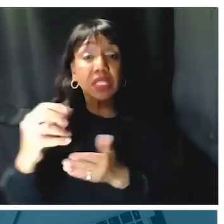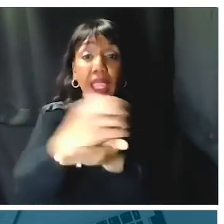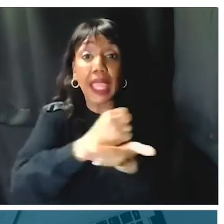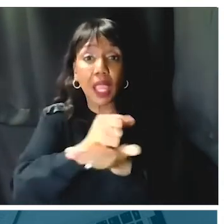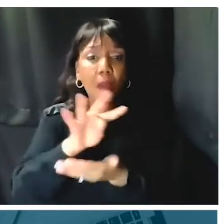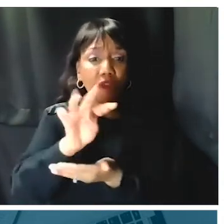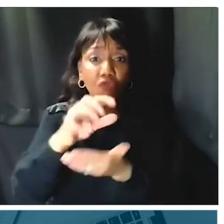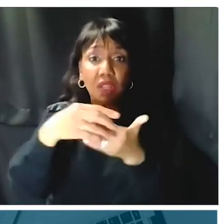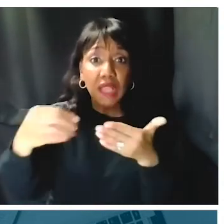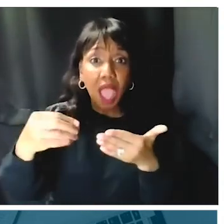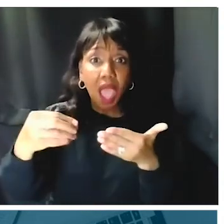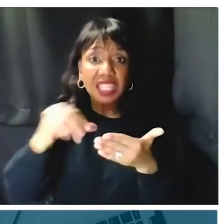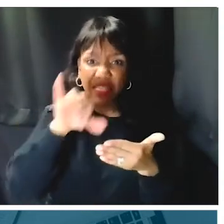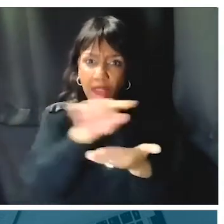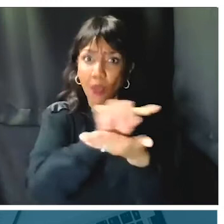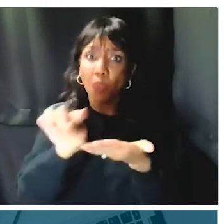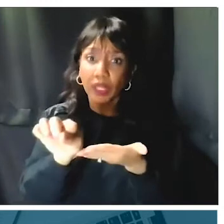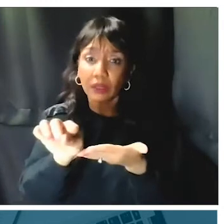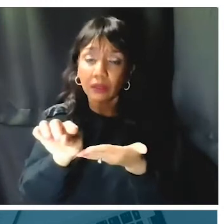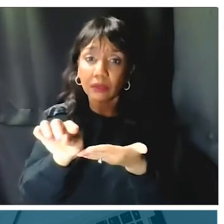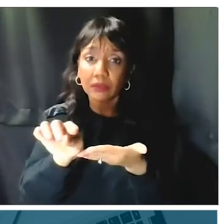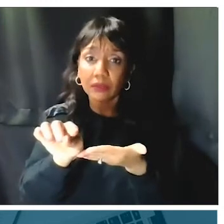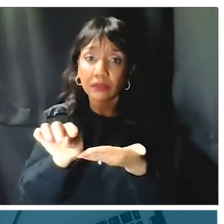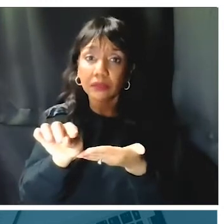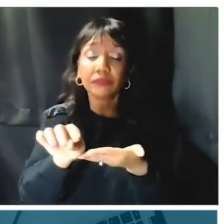then $400 for that week.